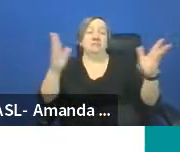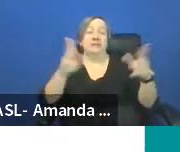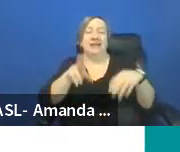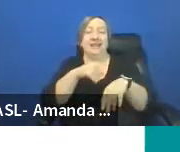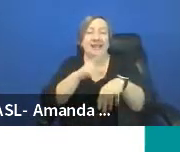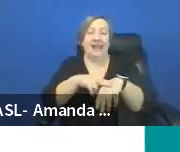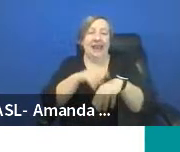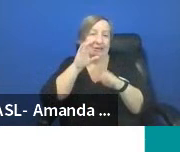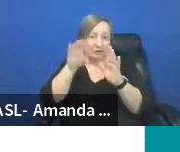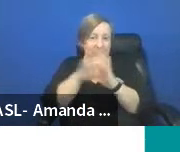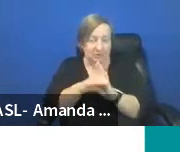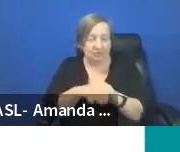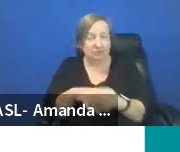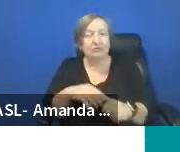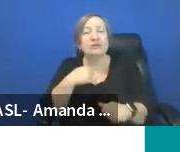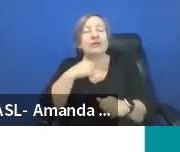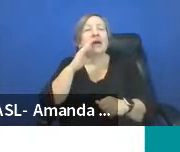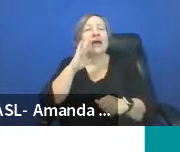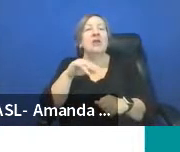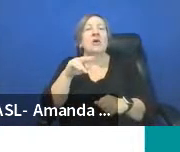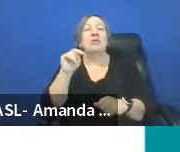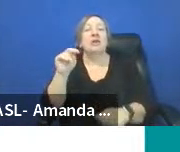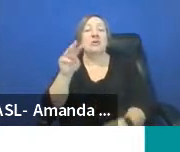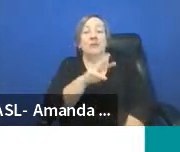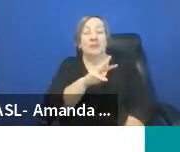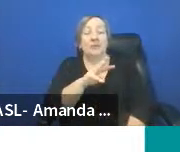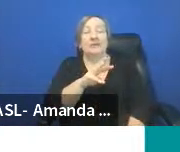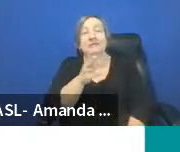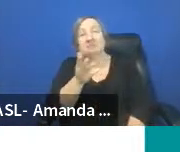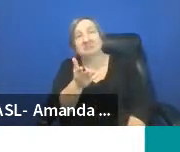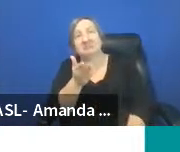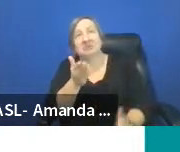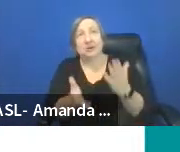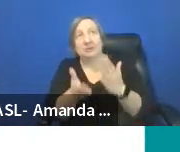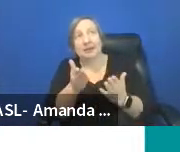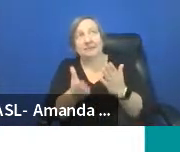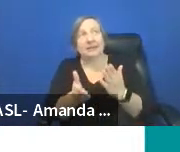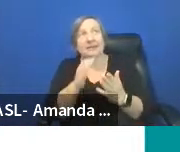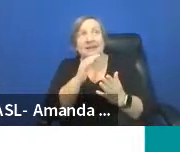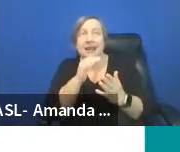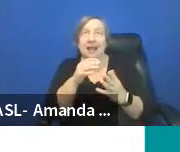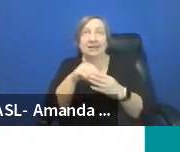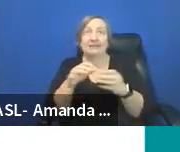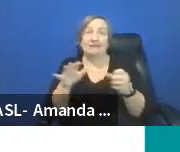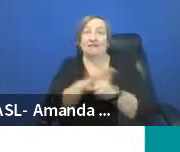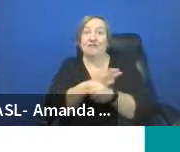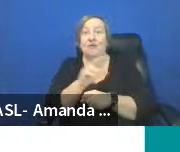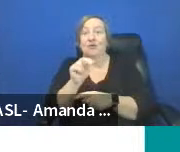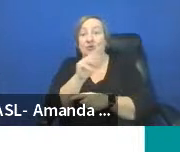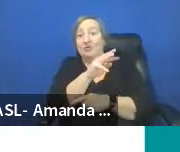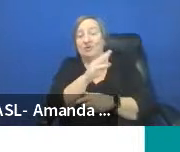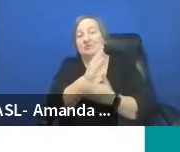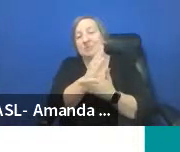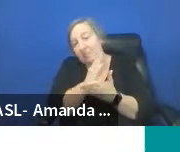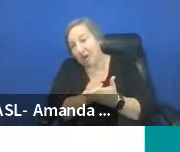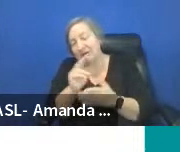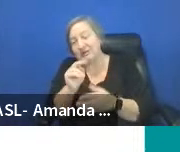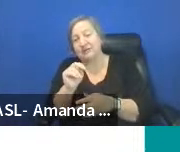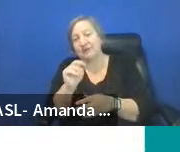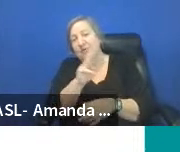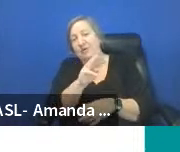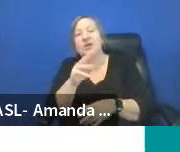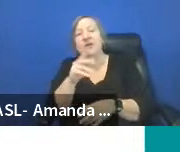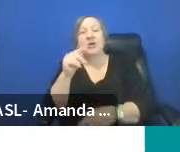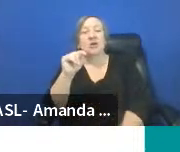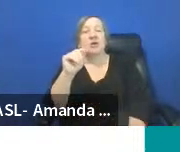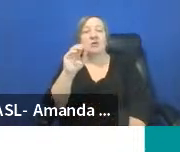little bit. I know that in the Northwest, or I guess maybe not in all of the Northwest, in parts of the Northwest, tolling is not